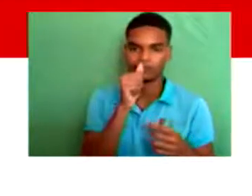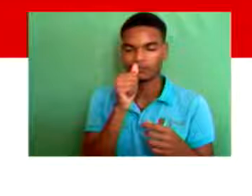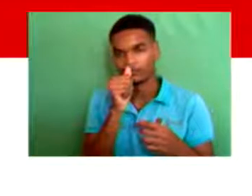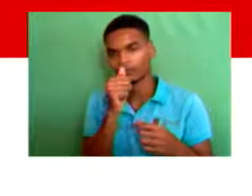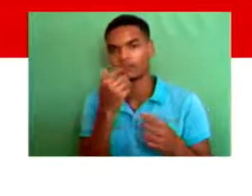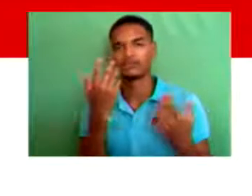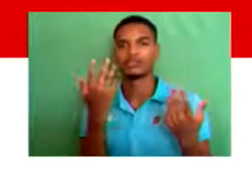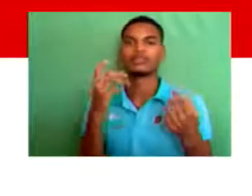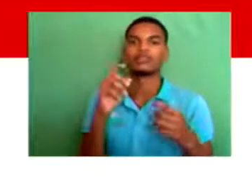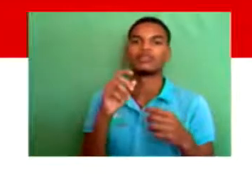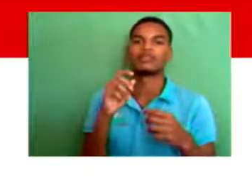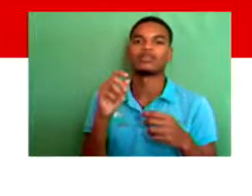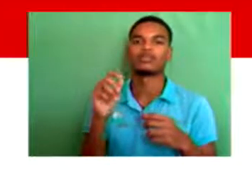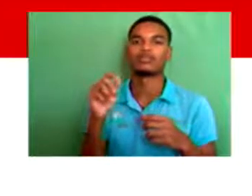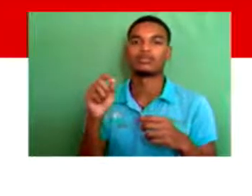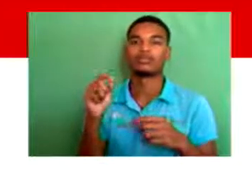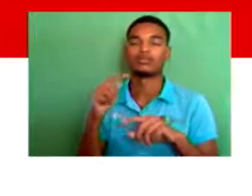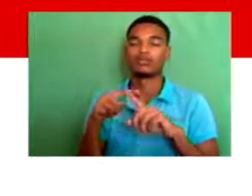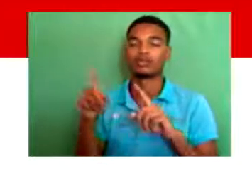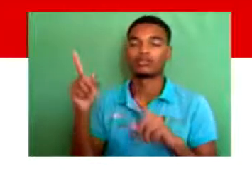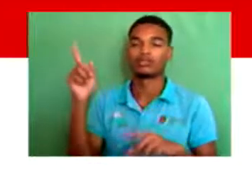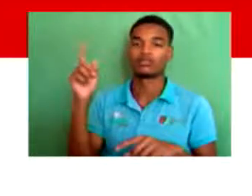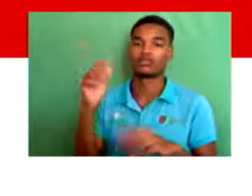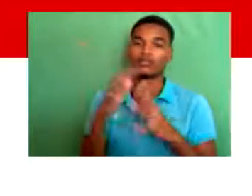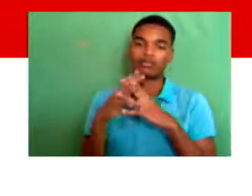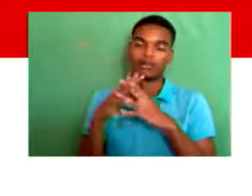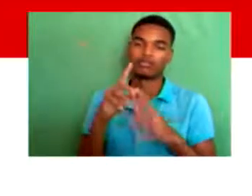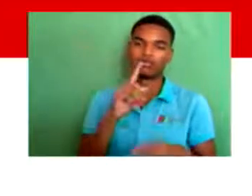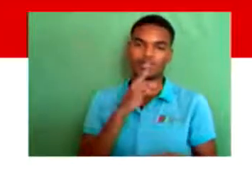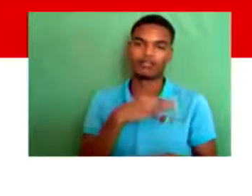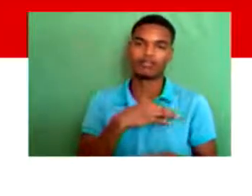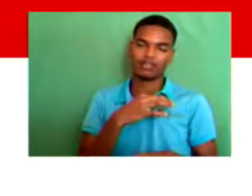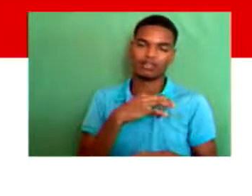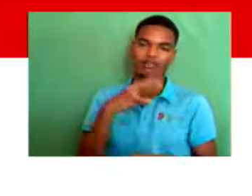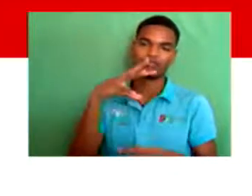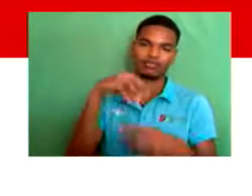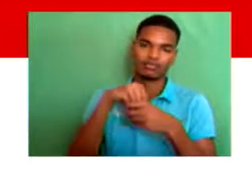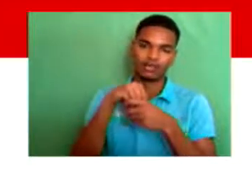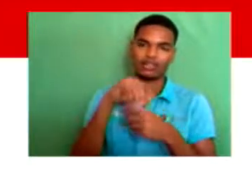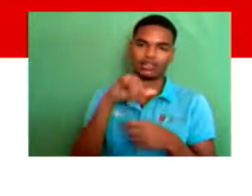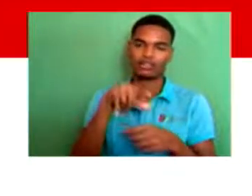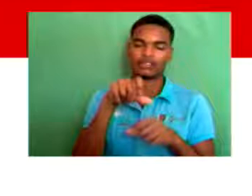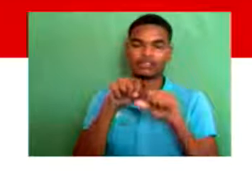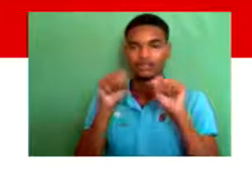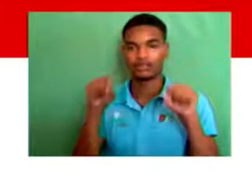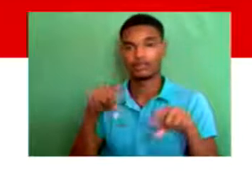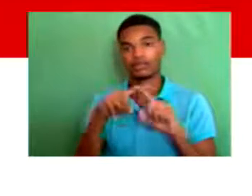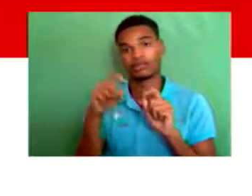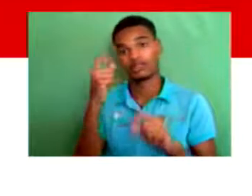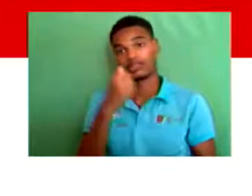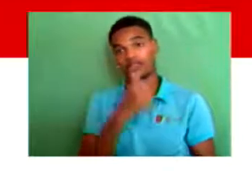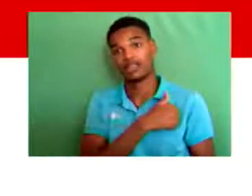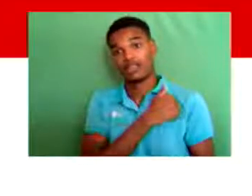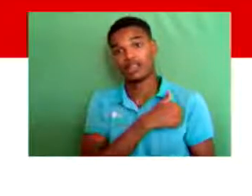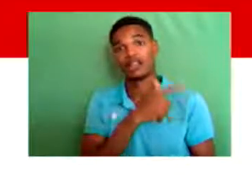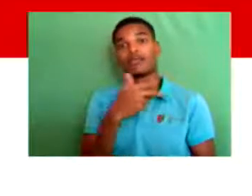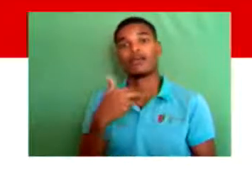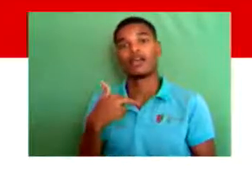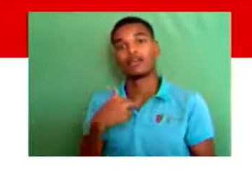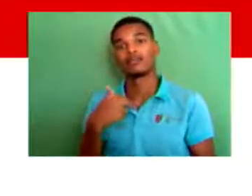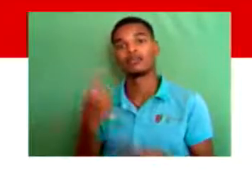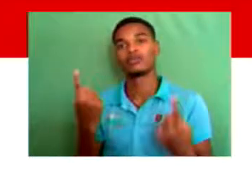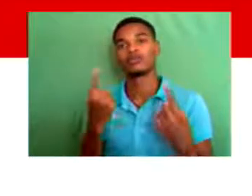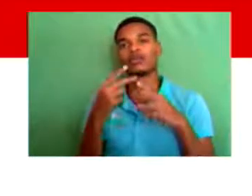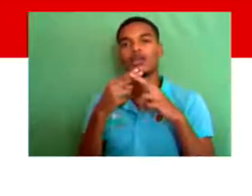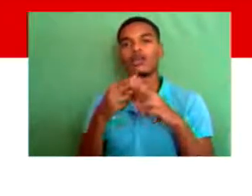are voluntarily part of the emergency alert system. There's only 1 or 2 messages they must carry. But in Canada, they have something called a broadcast immediate flag.